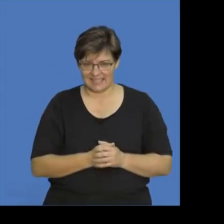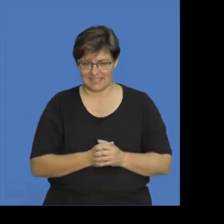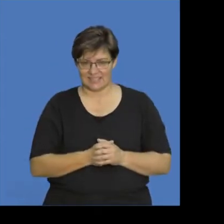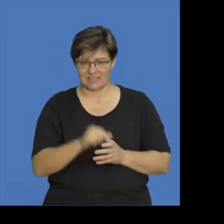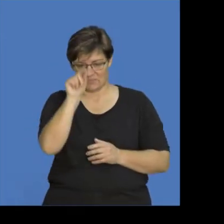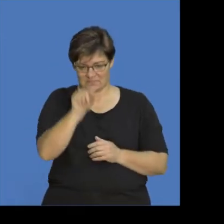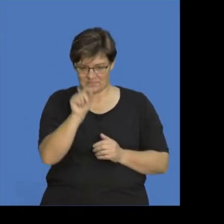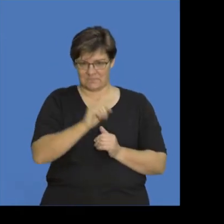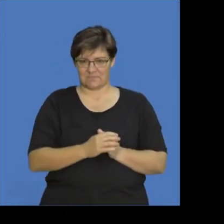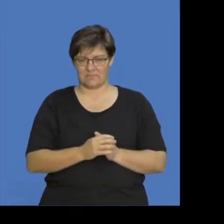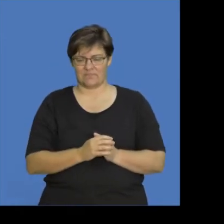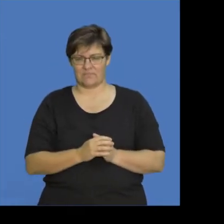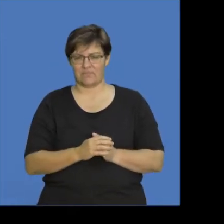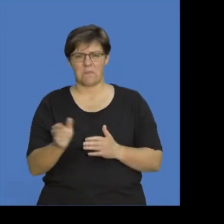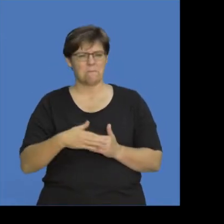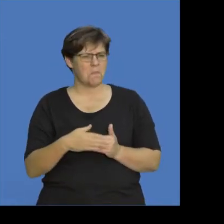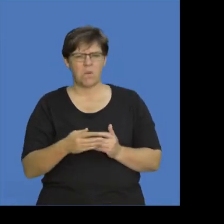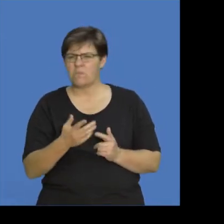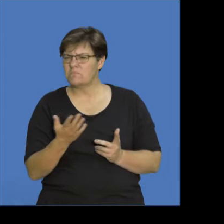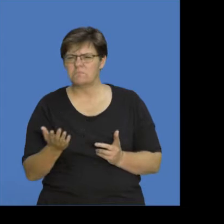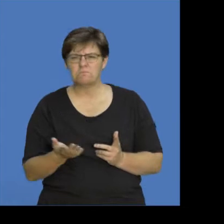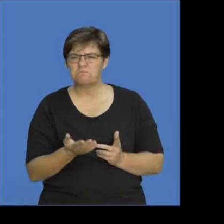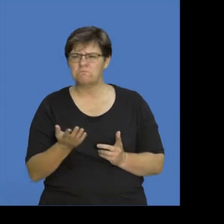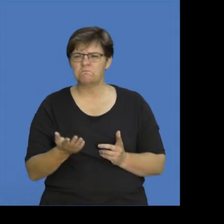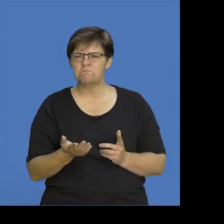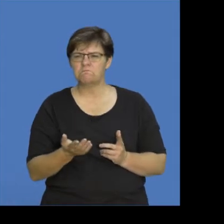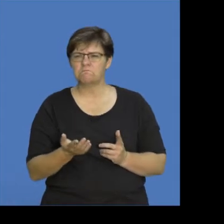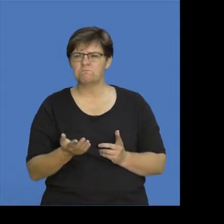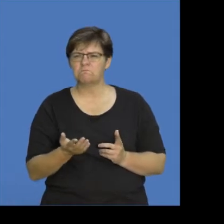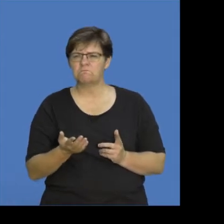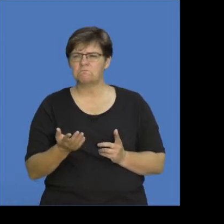18. Okay. Then what else?